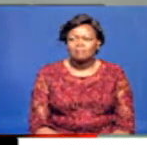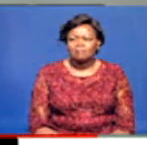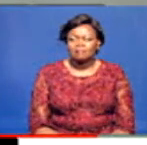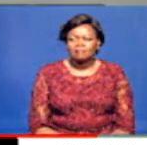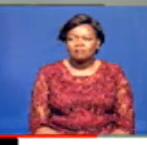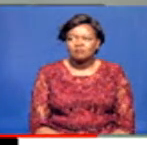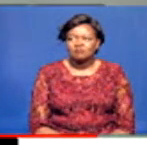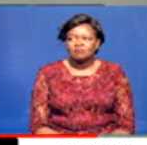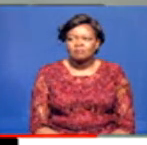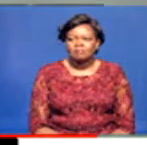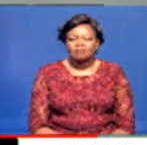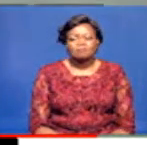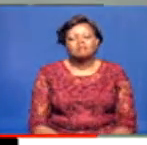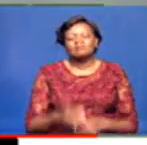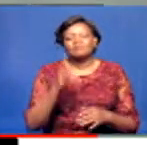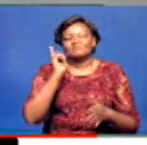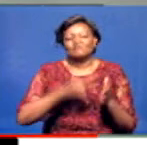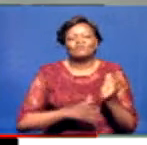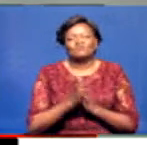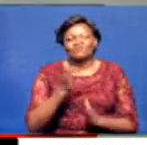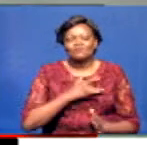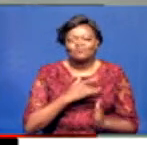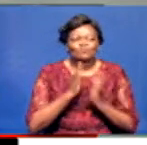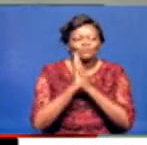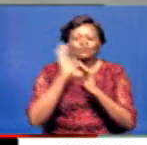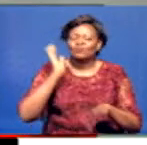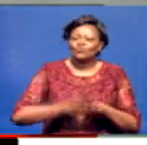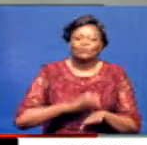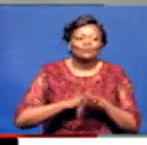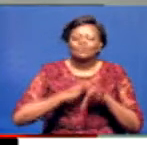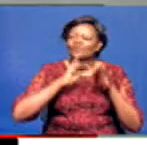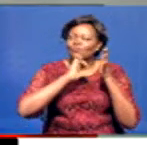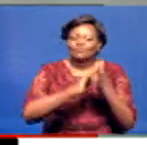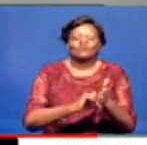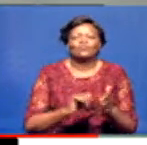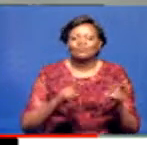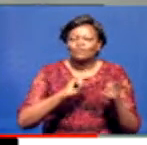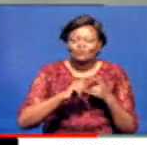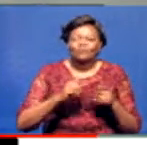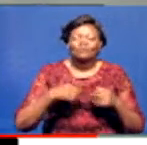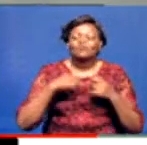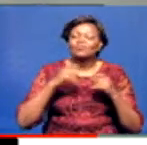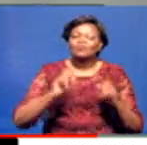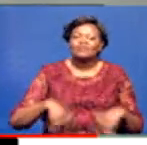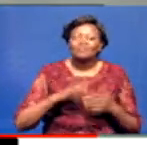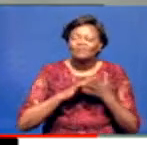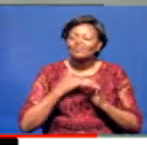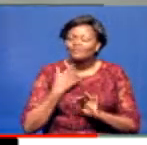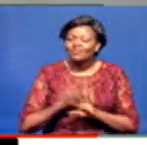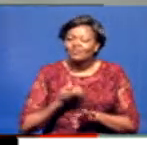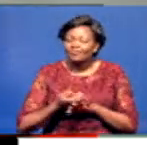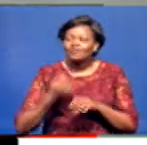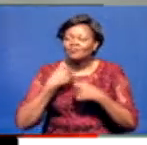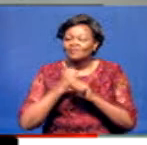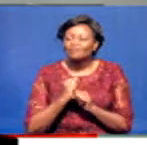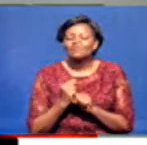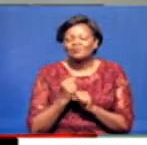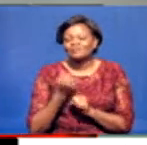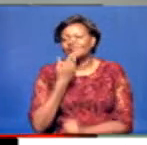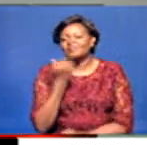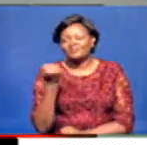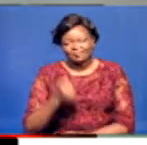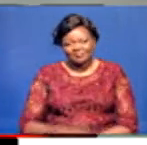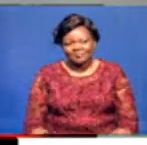What an inspiring story, a classical example of when life gives you lemons, make lemonade. Now,